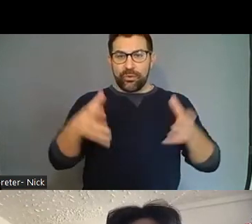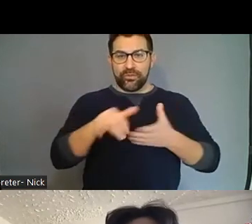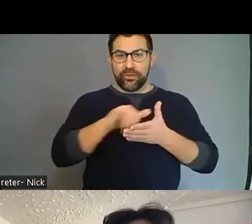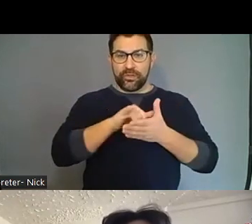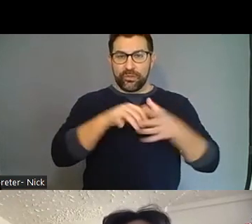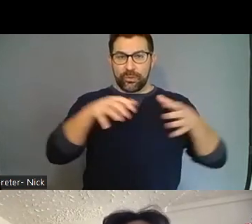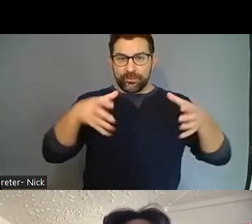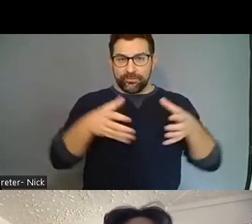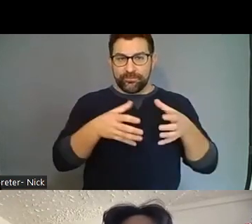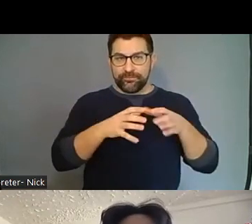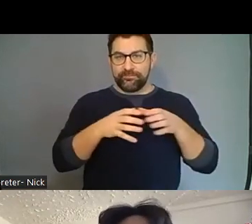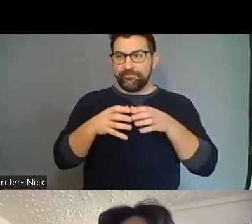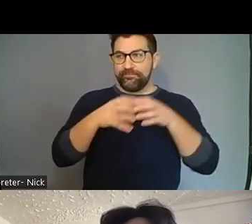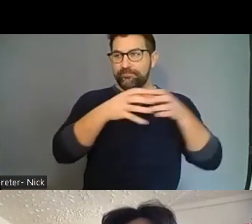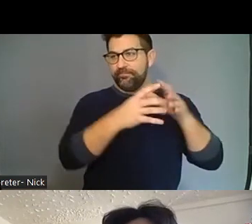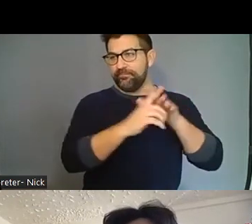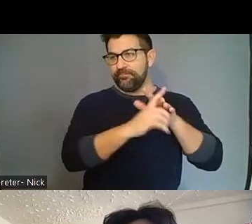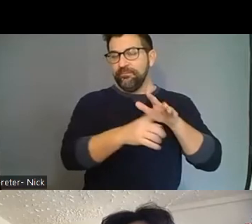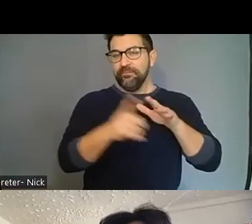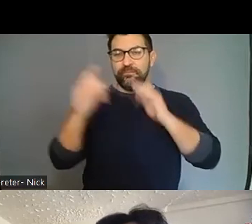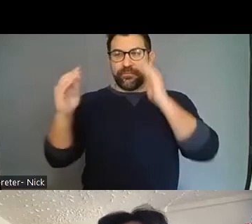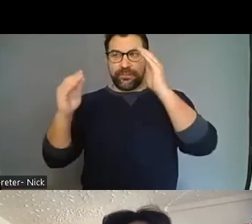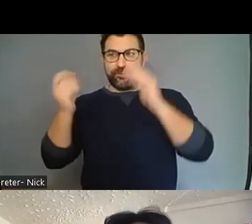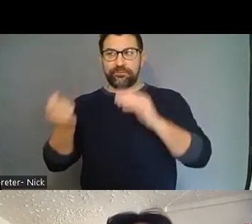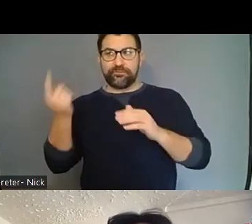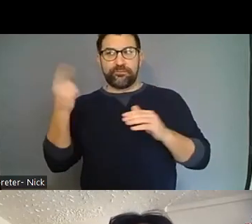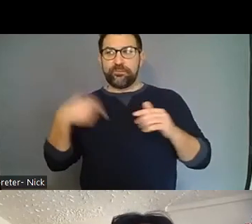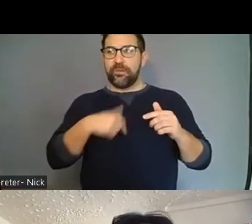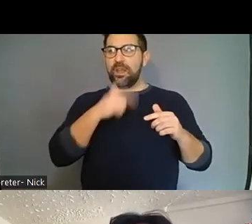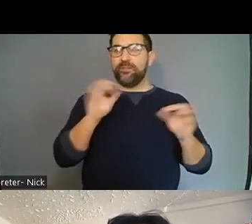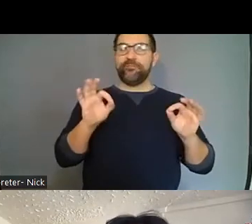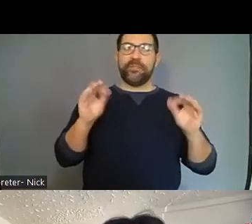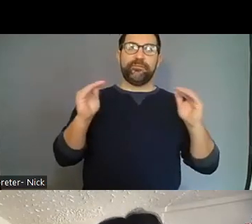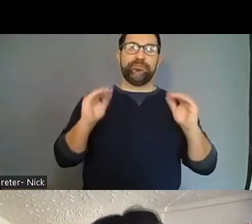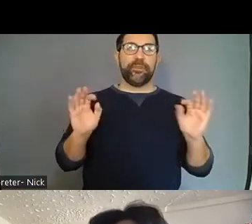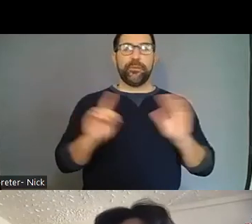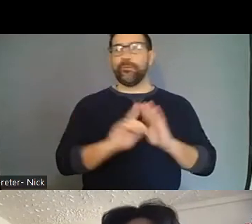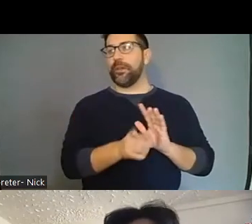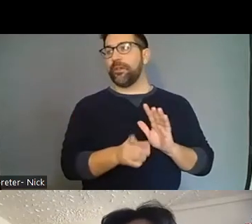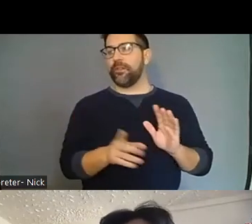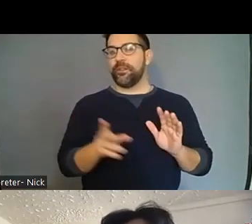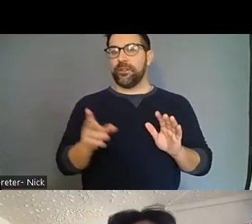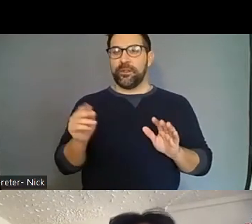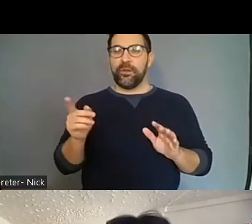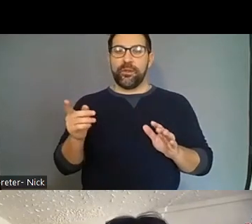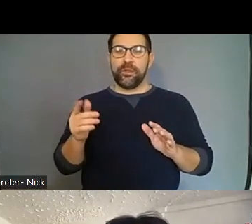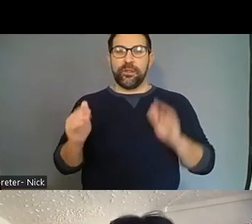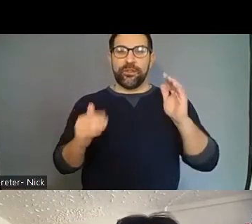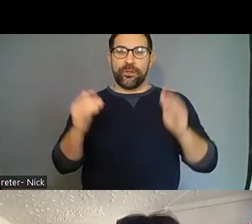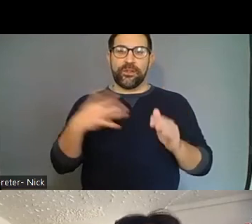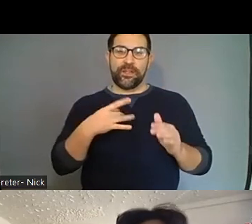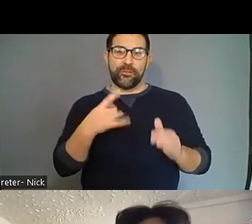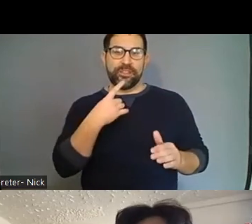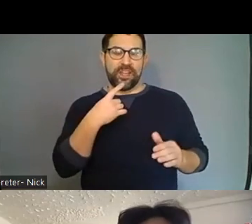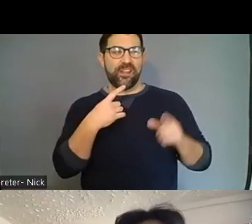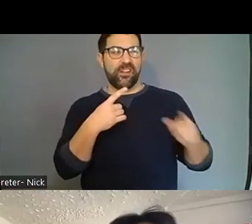And so that is what adults really need to understand. It's not just us walking out because of, well, they like to claim that, you know, we did this because we're